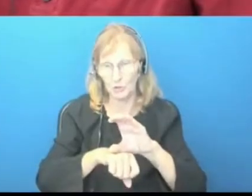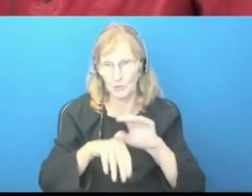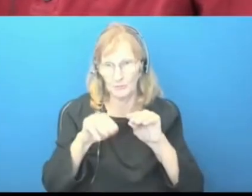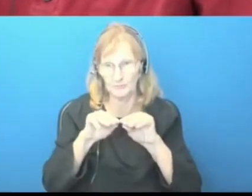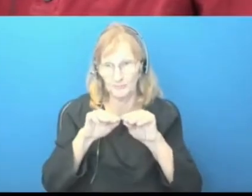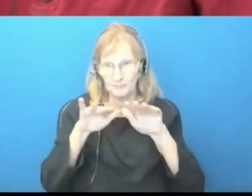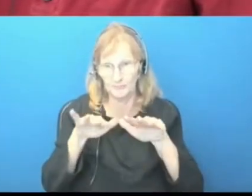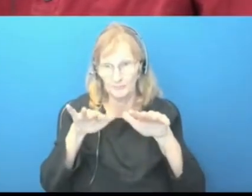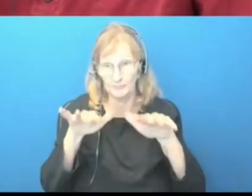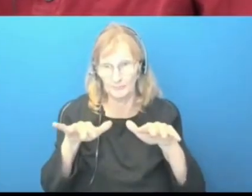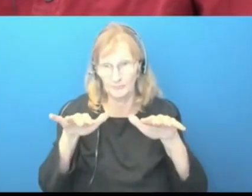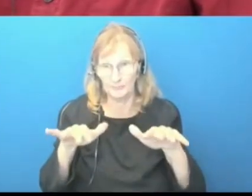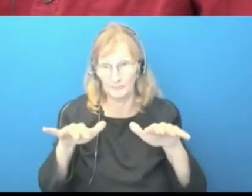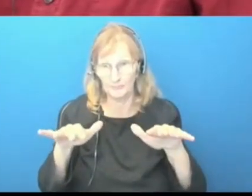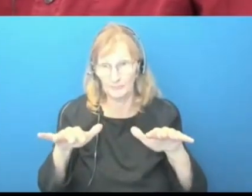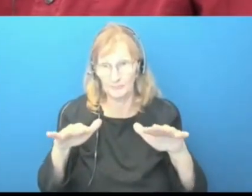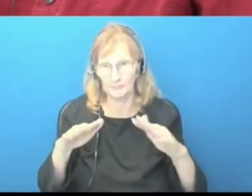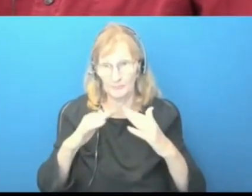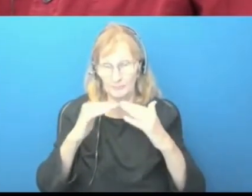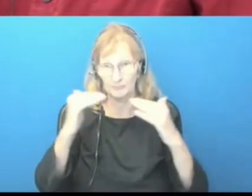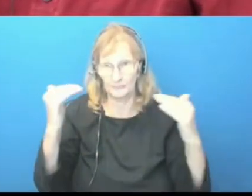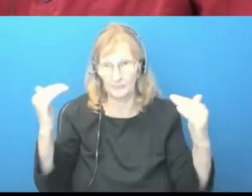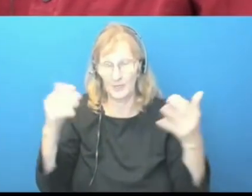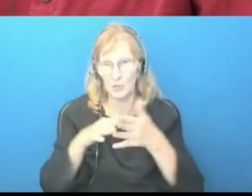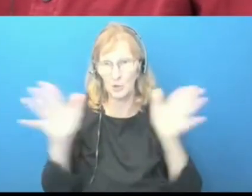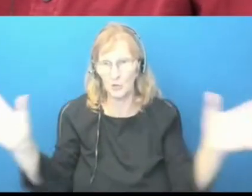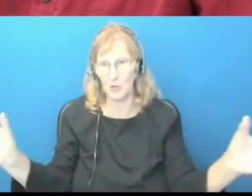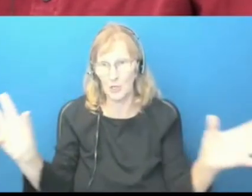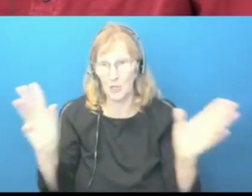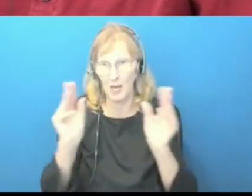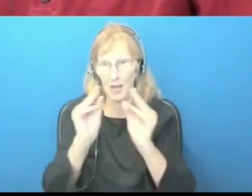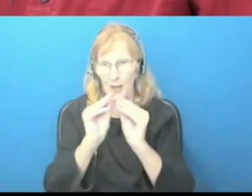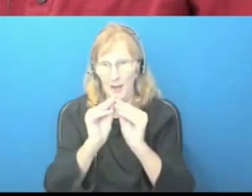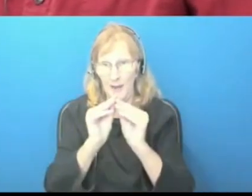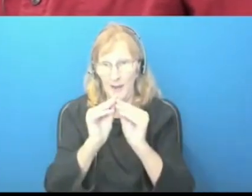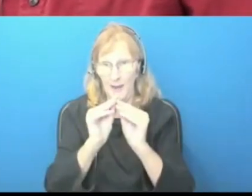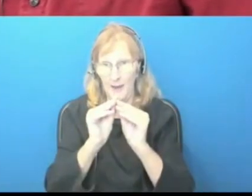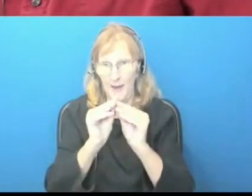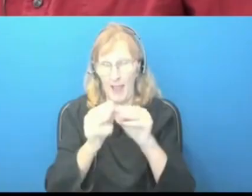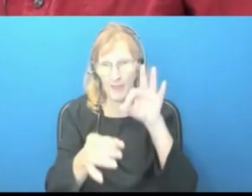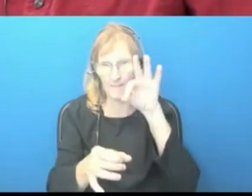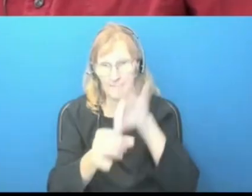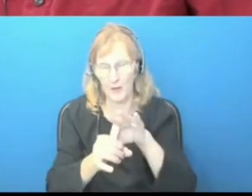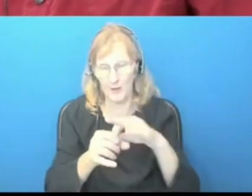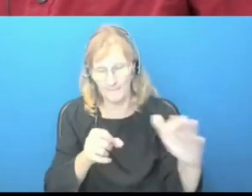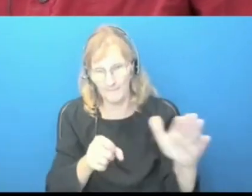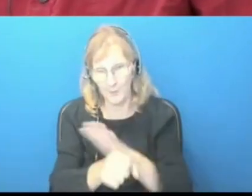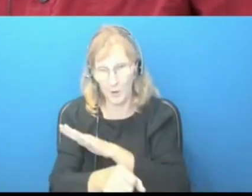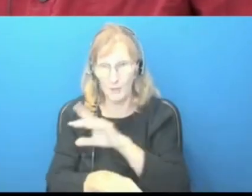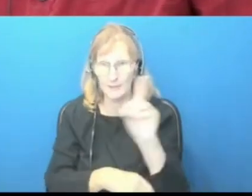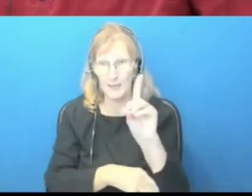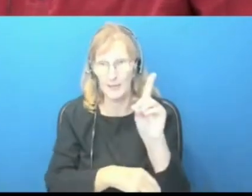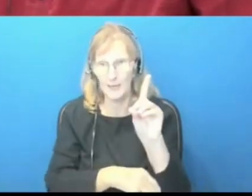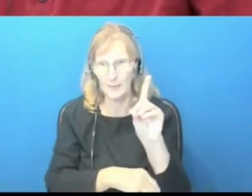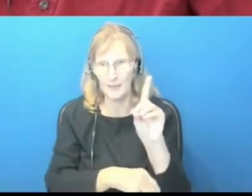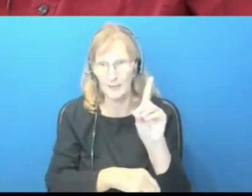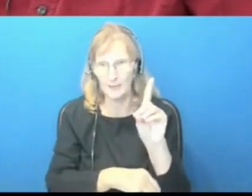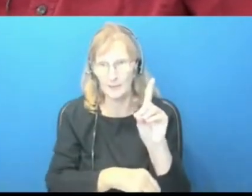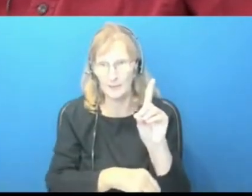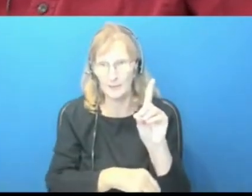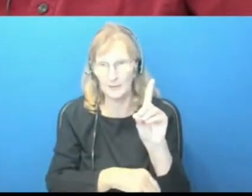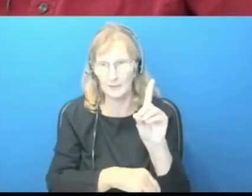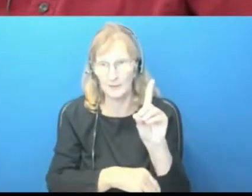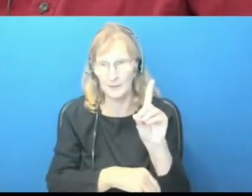the general conference, and it's voted on by the entire denomination. So